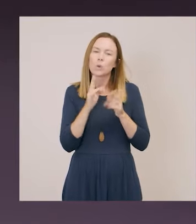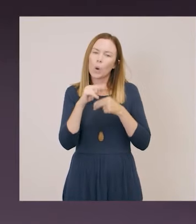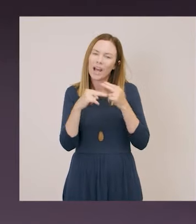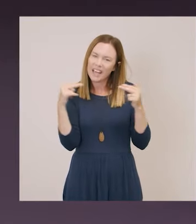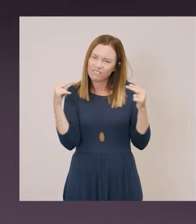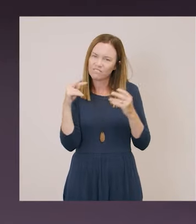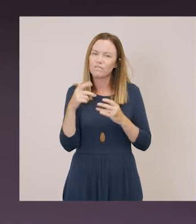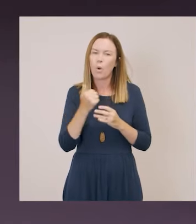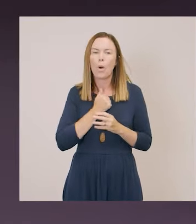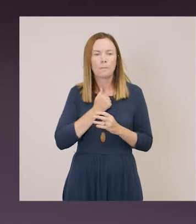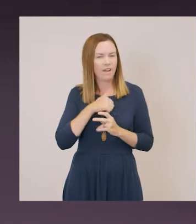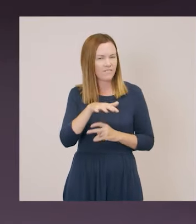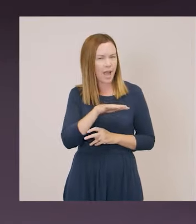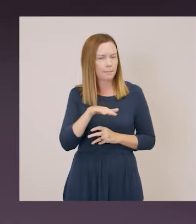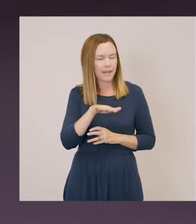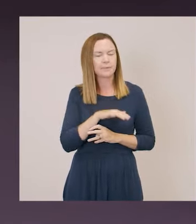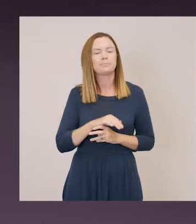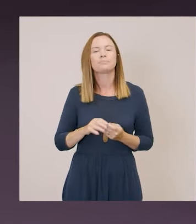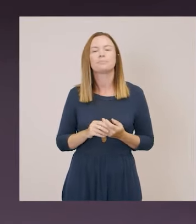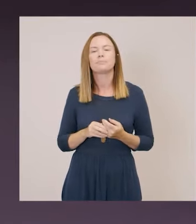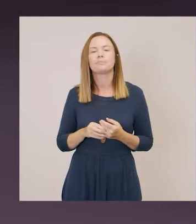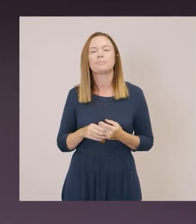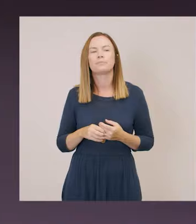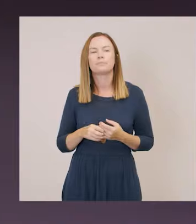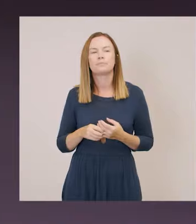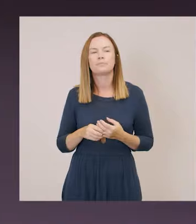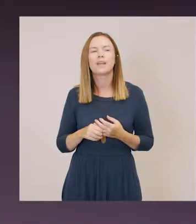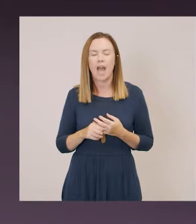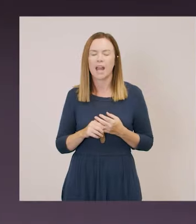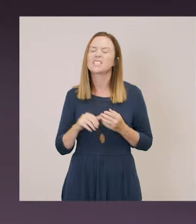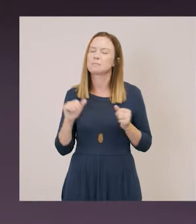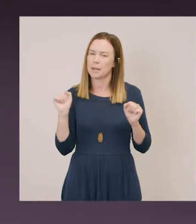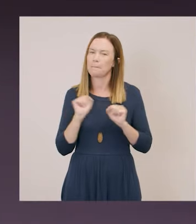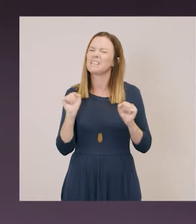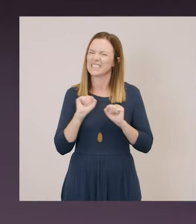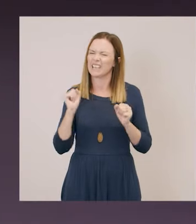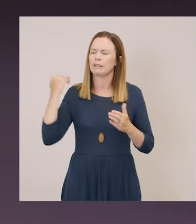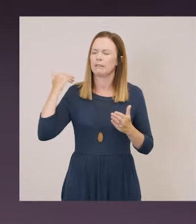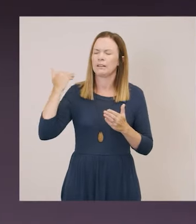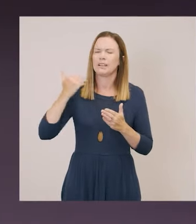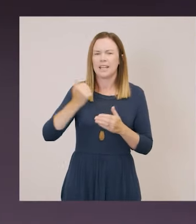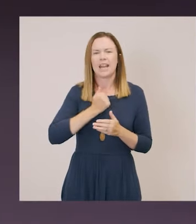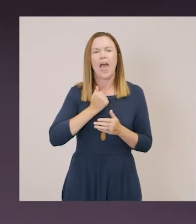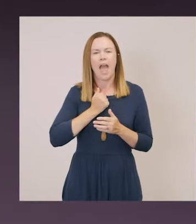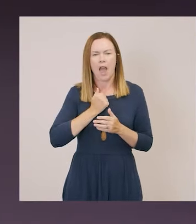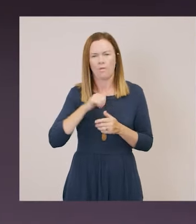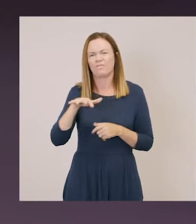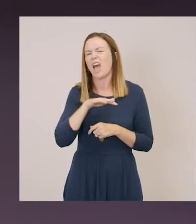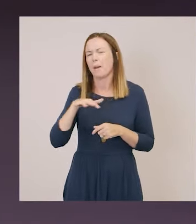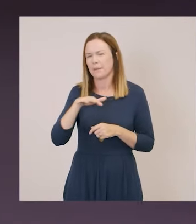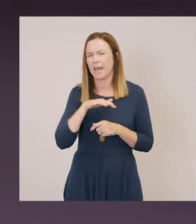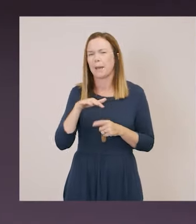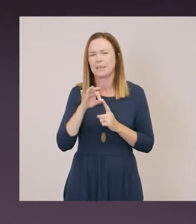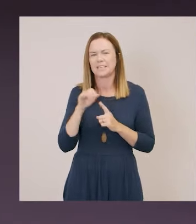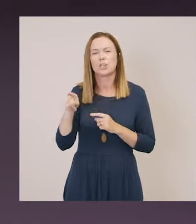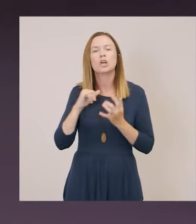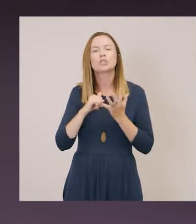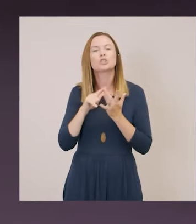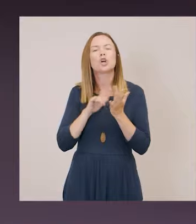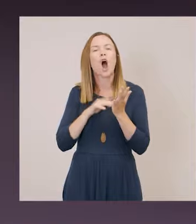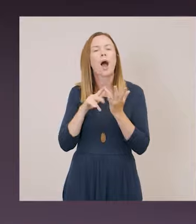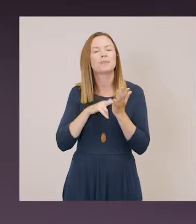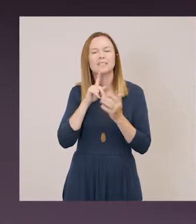gifts for my family. And it's been a bit of a busy old time, actually, in the Peez family.